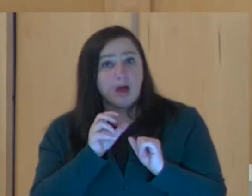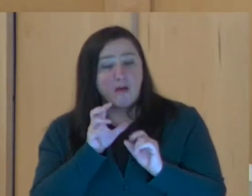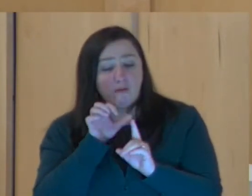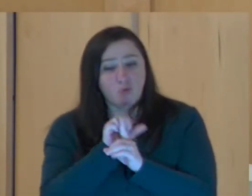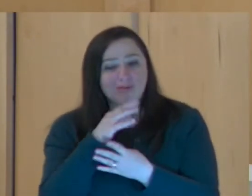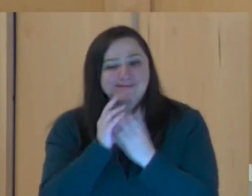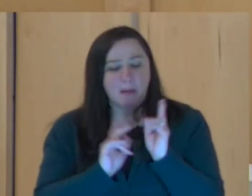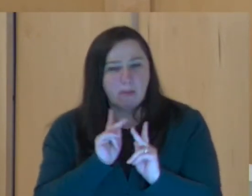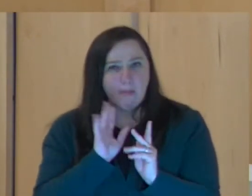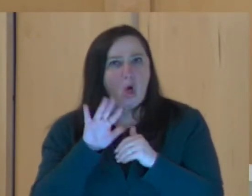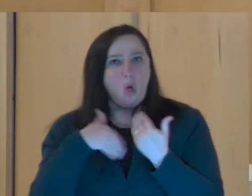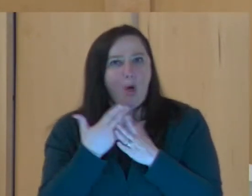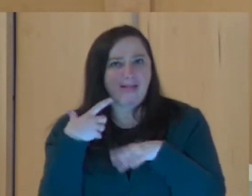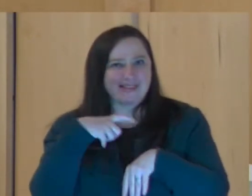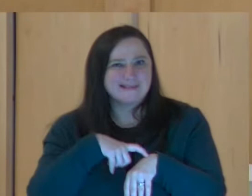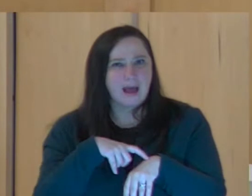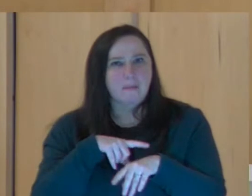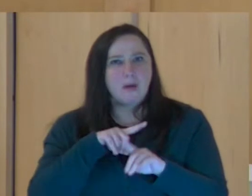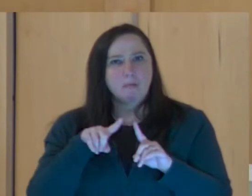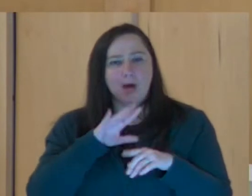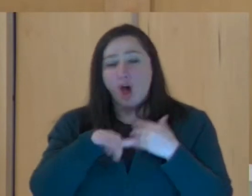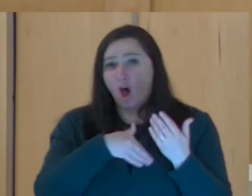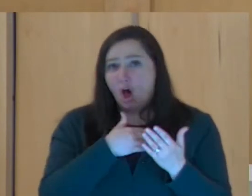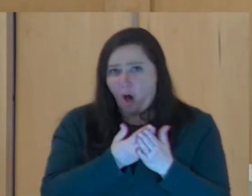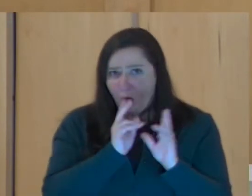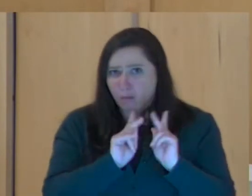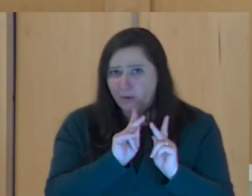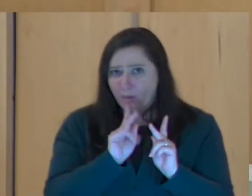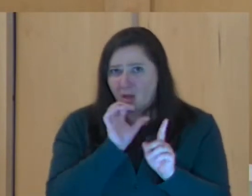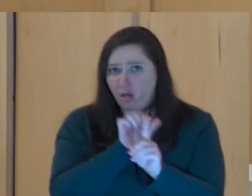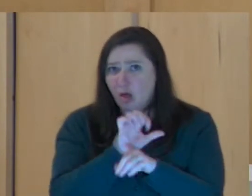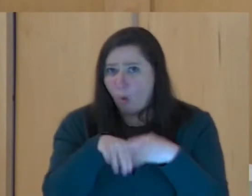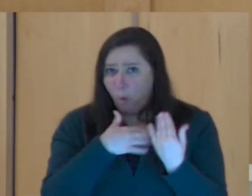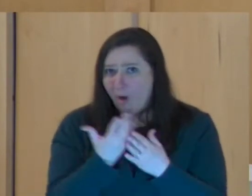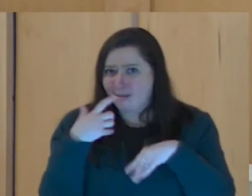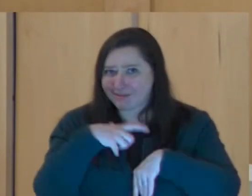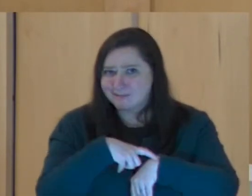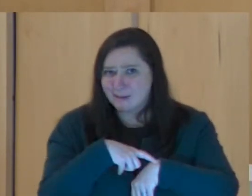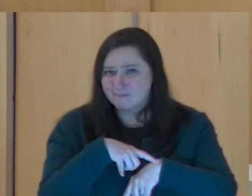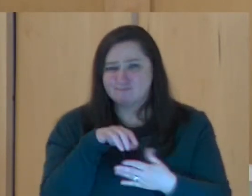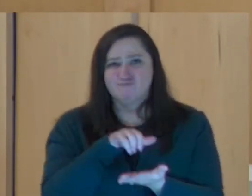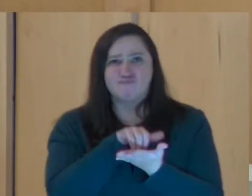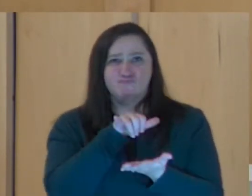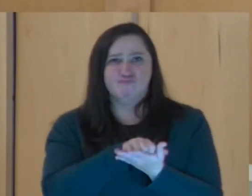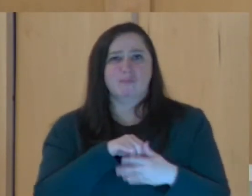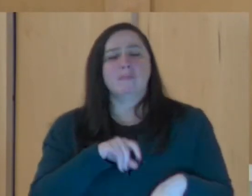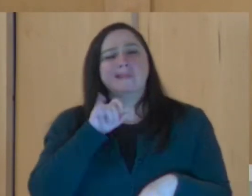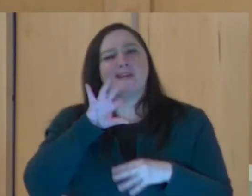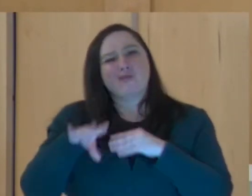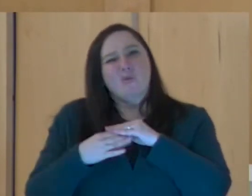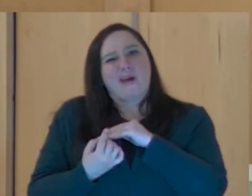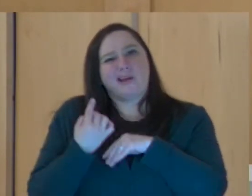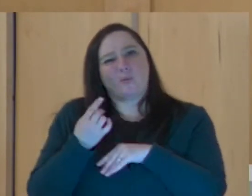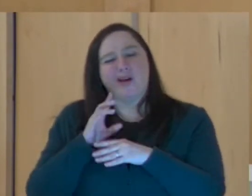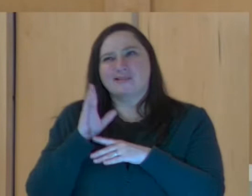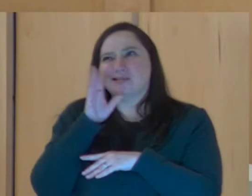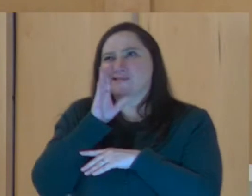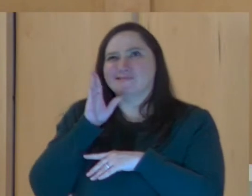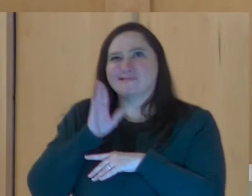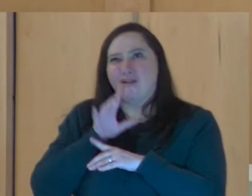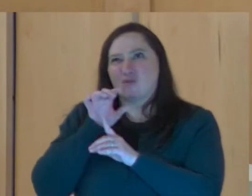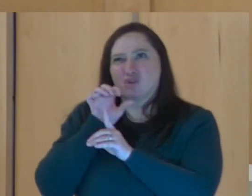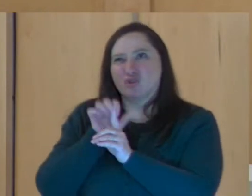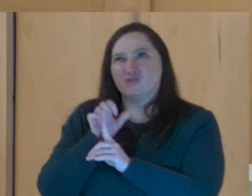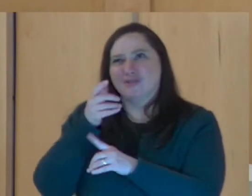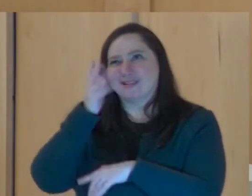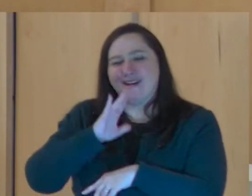all the time, but you can never fool all the people all the time. And if I'd add one about God, you can never ever fool